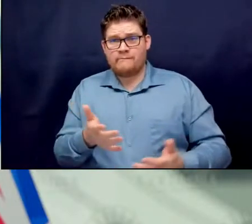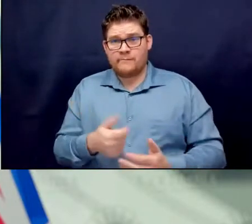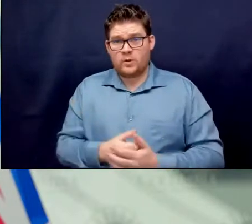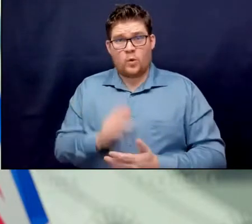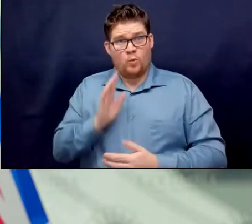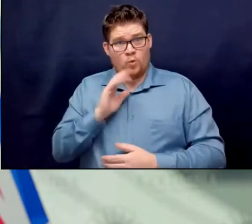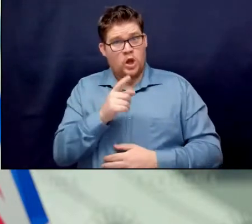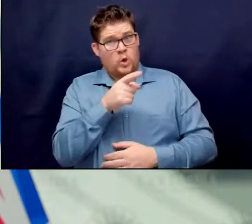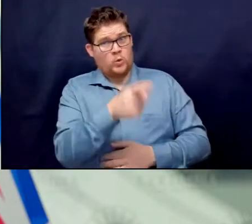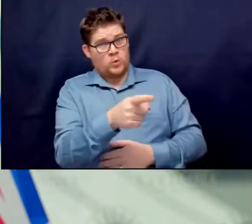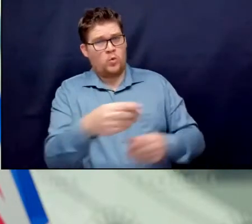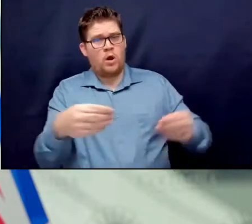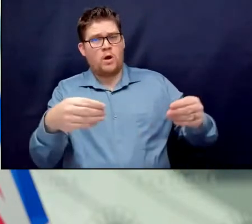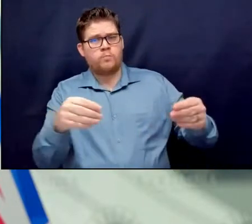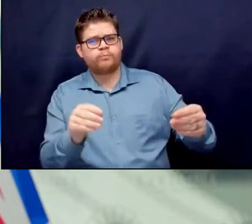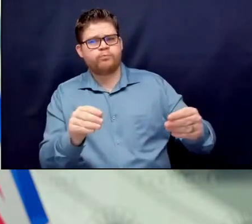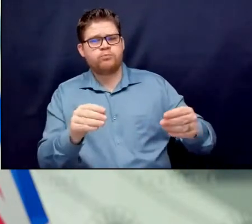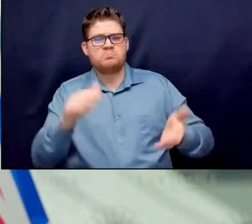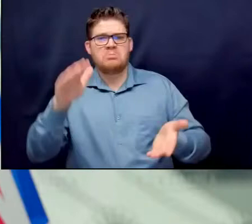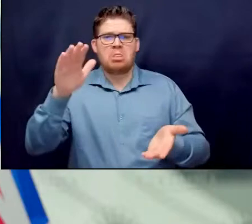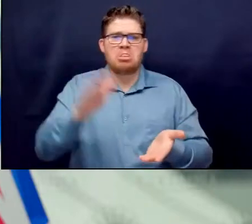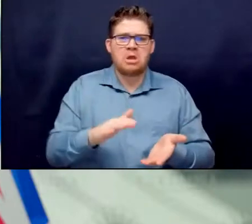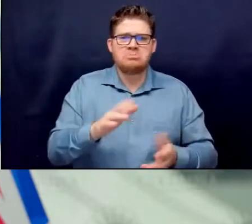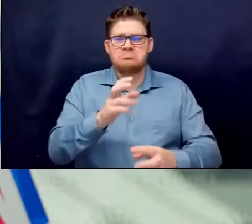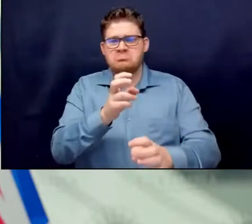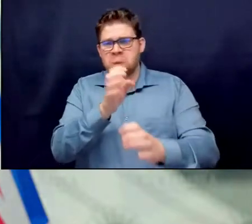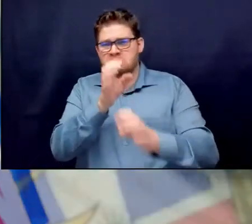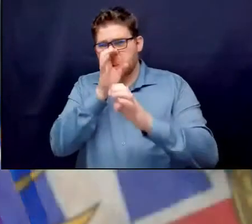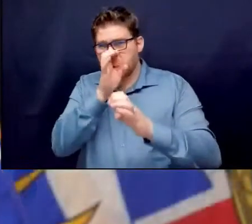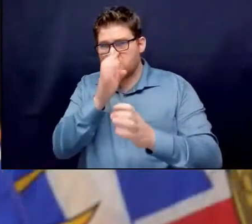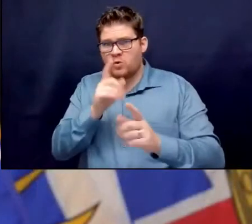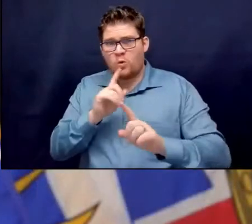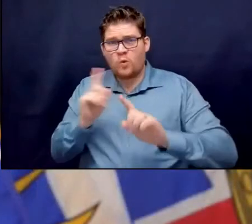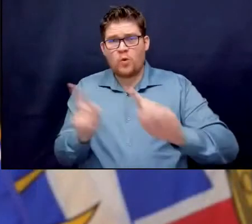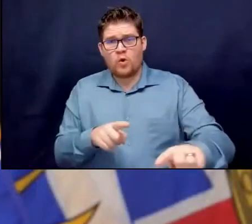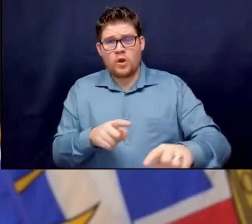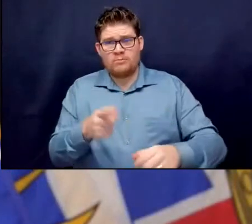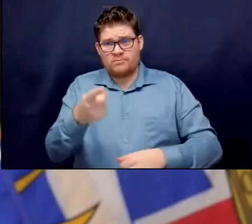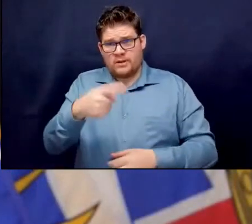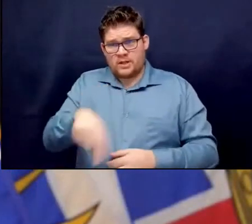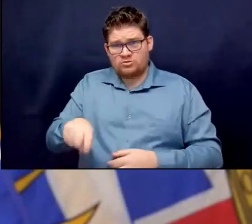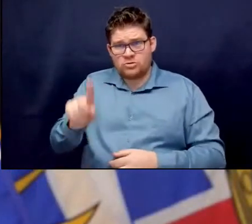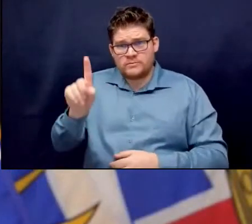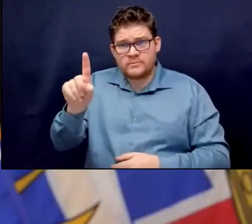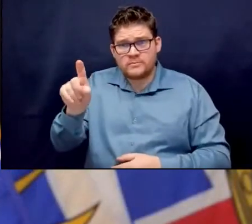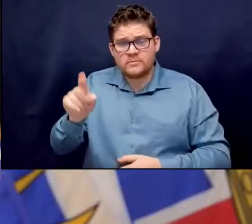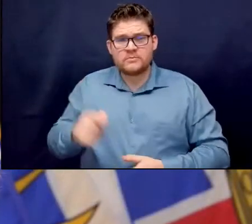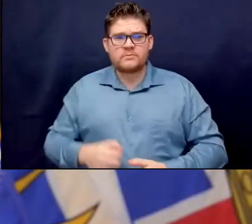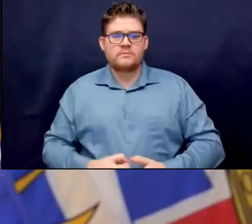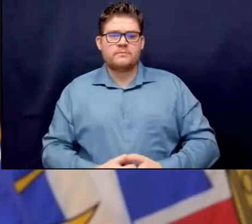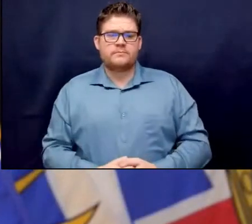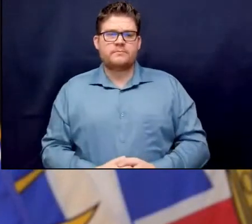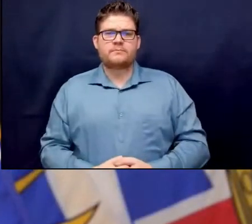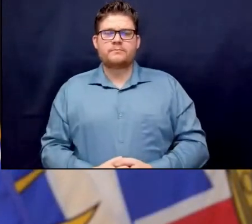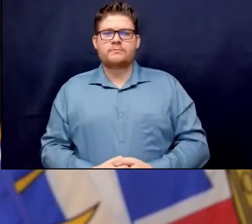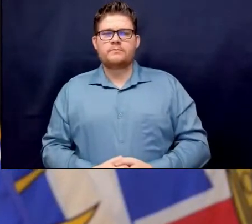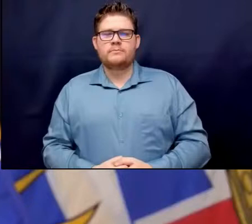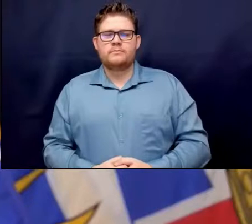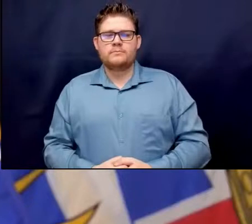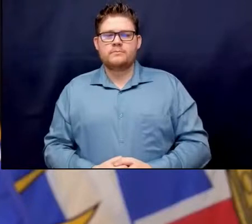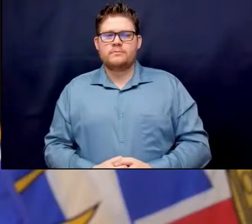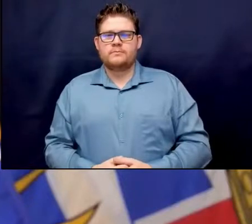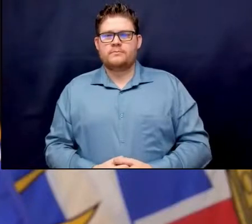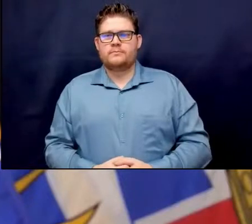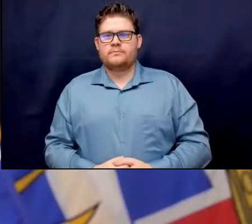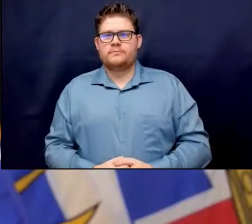next week you will be easing those current restrictions that are in place? Yeah, so I think from the very beginning, and, you know, I talked to my public health